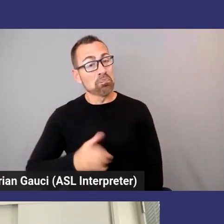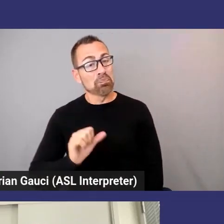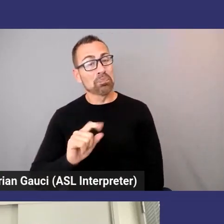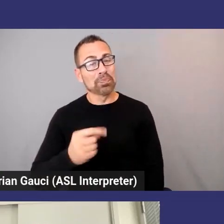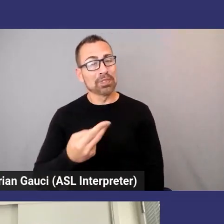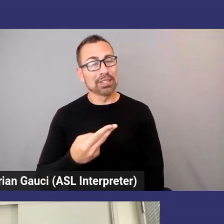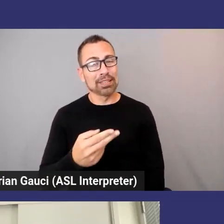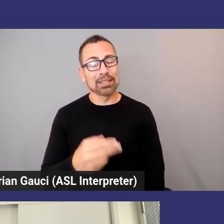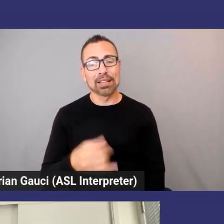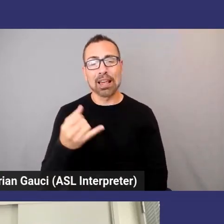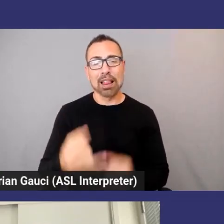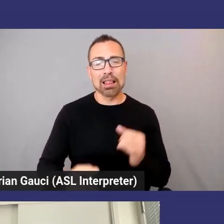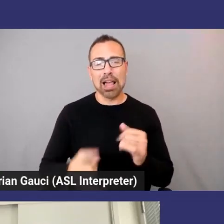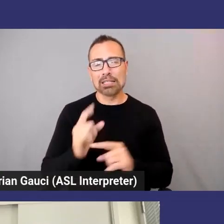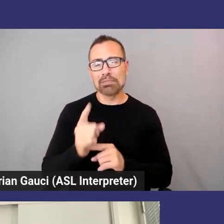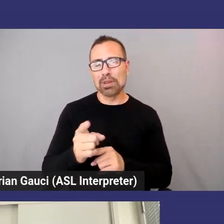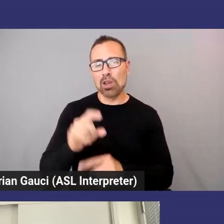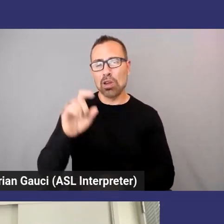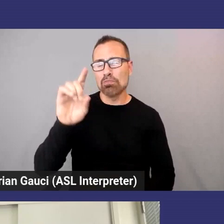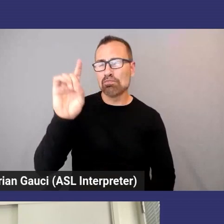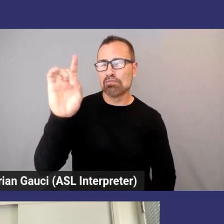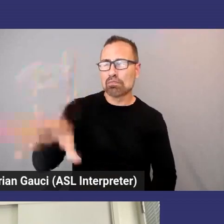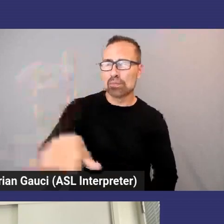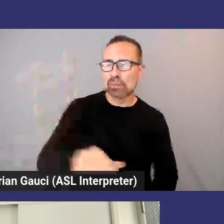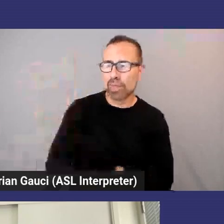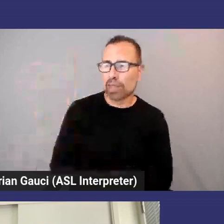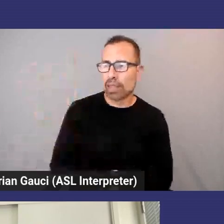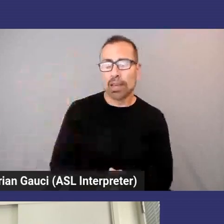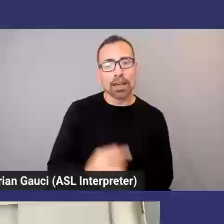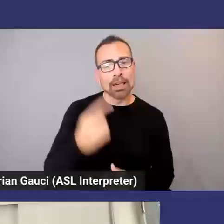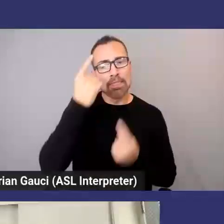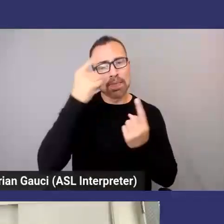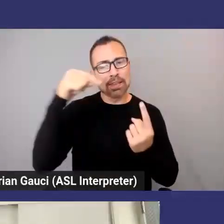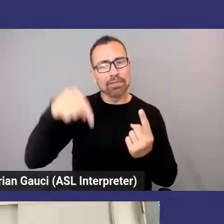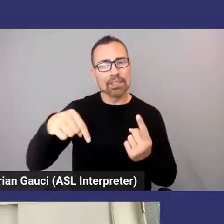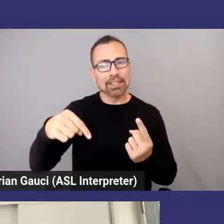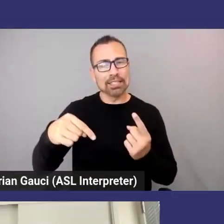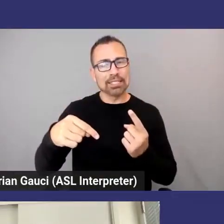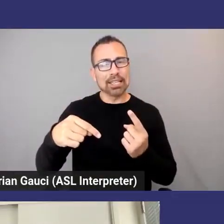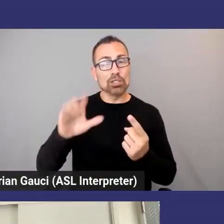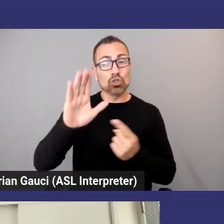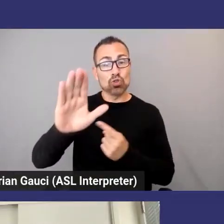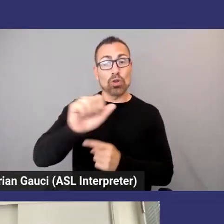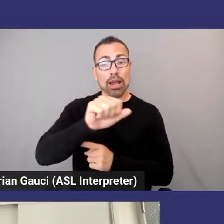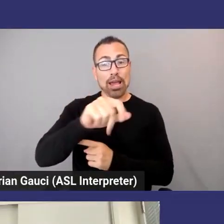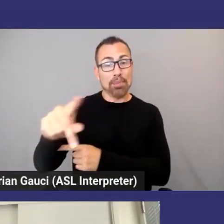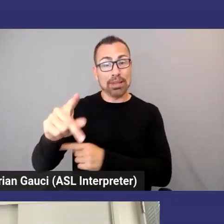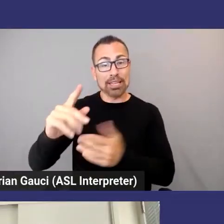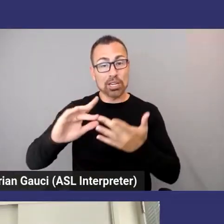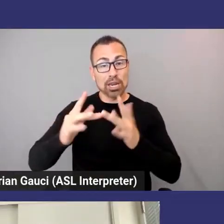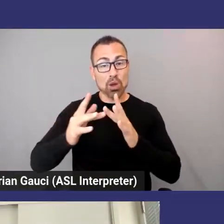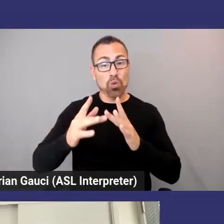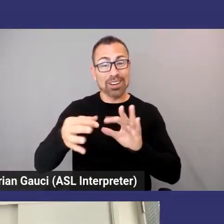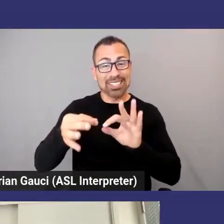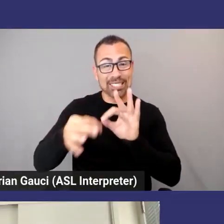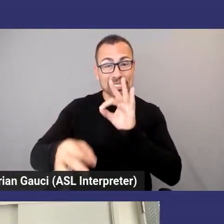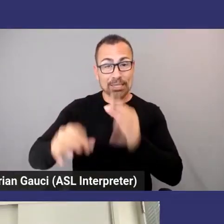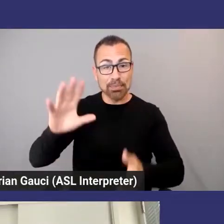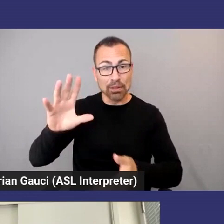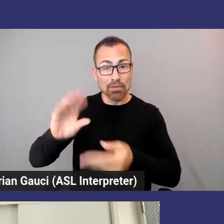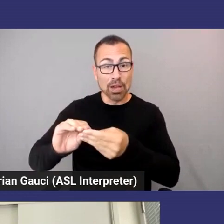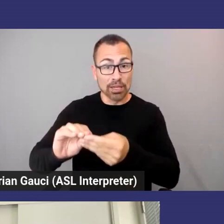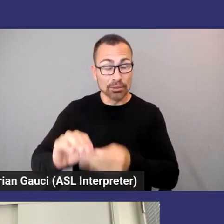Last minute parting thoughts. Just think of this as simplifying your application networks in a very simple sentence,